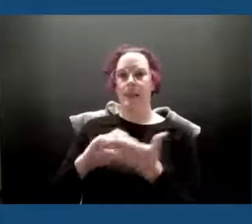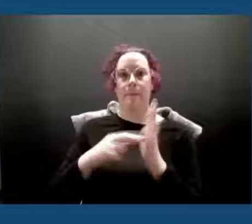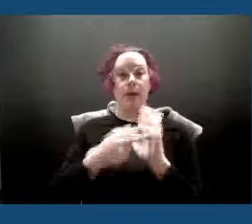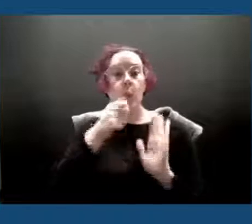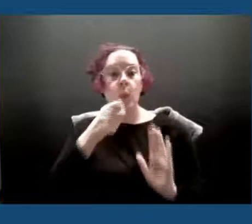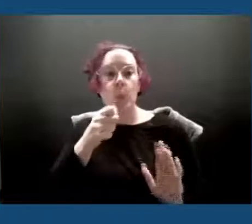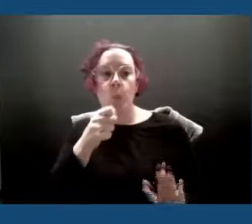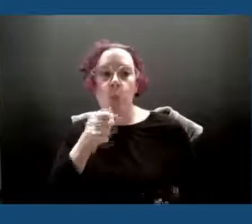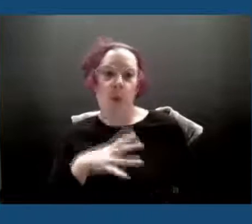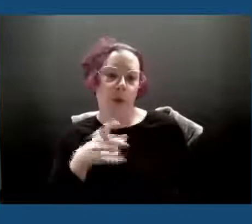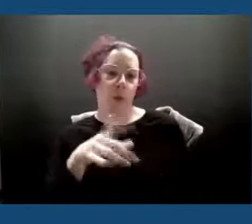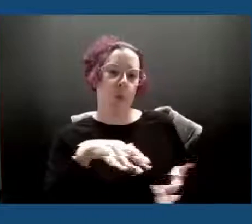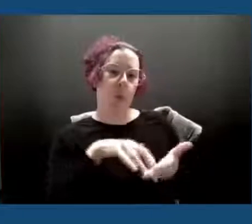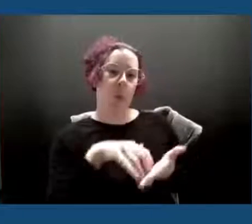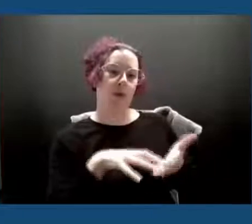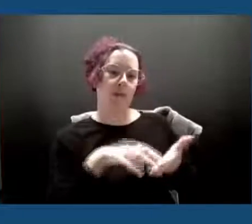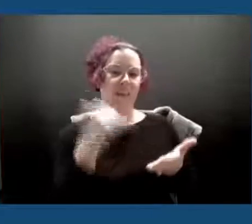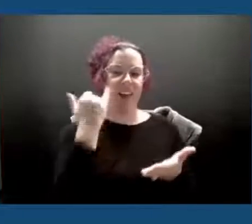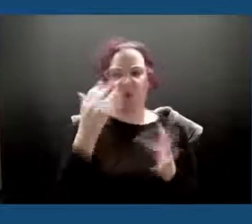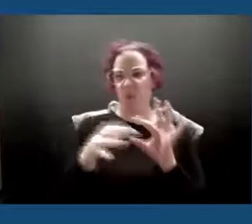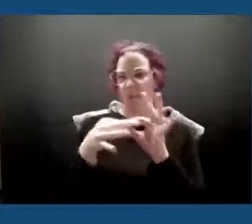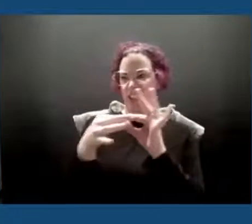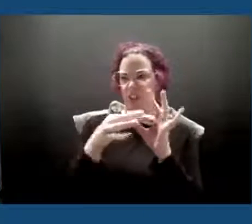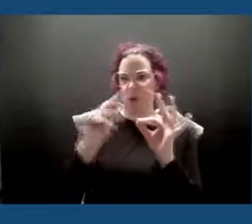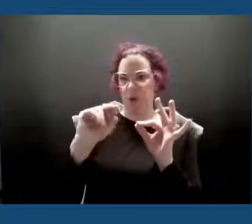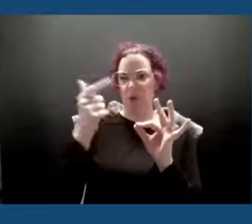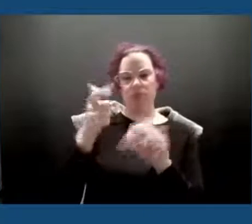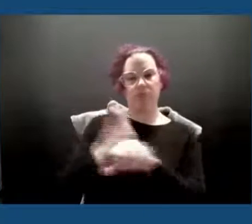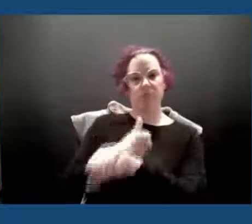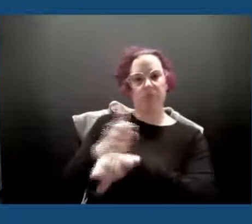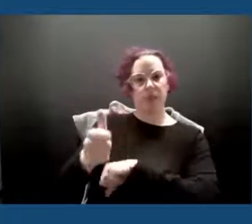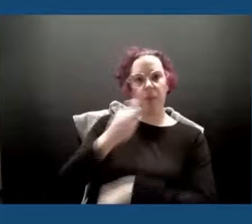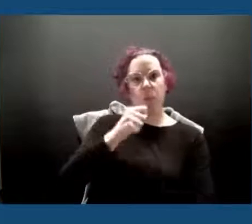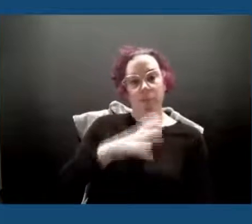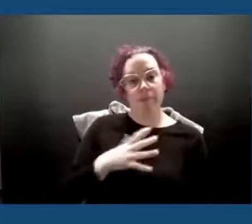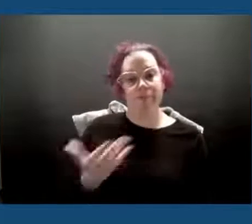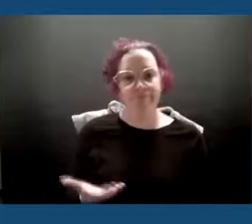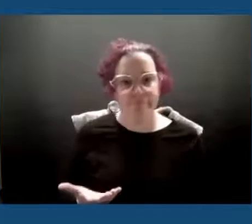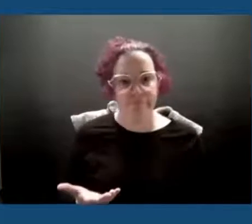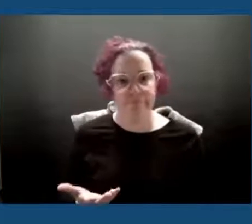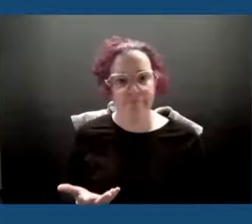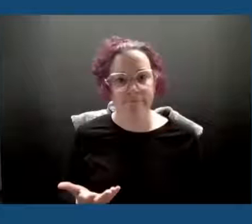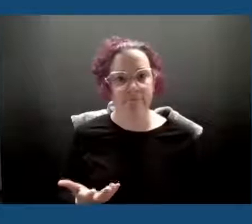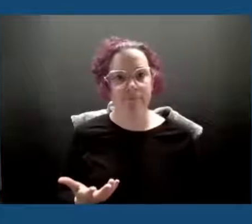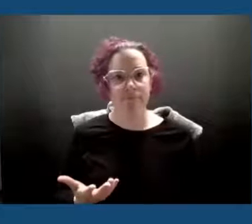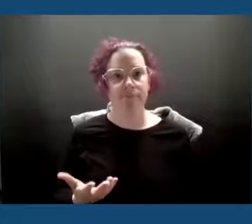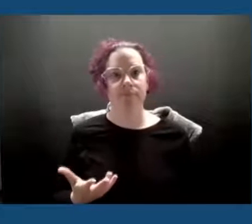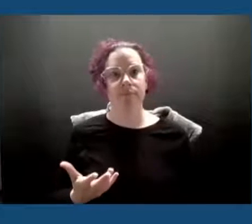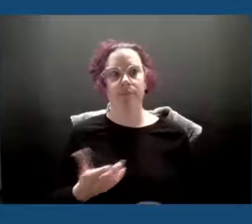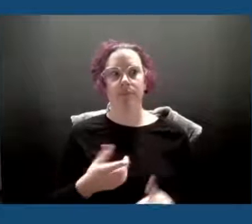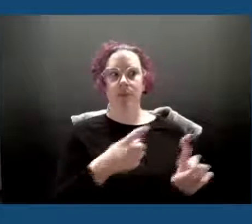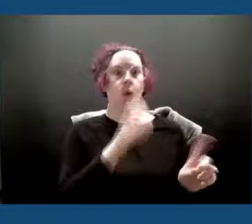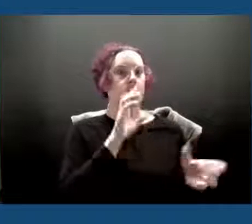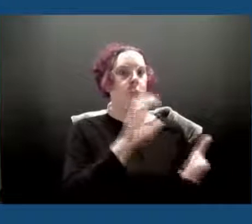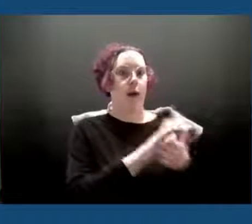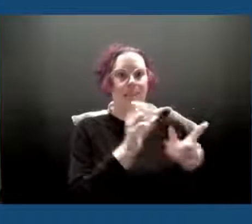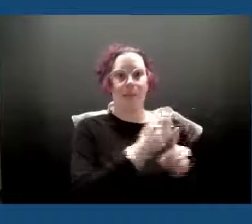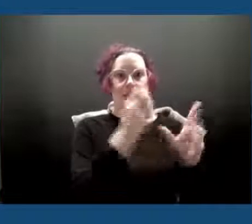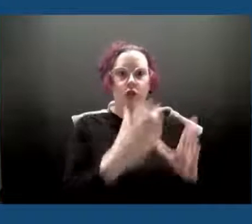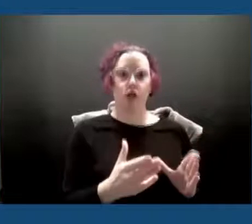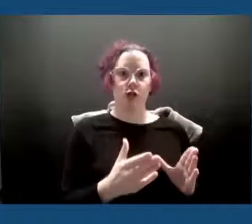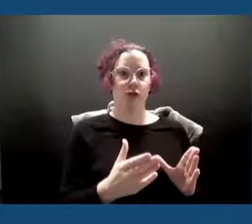if the relationship wasn't strong, and the woman got blamed. And these were called wife beaters. They didn't even treat it